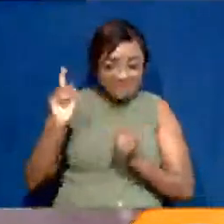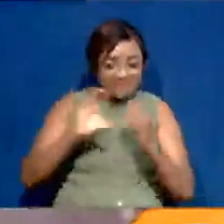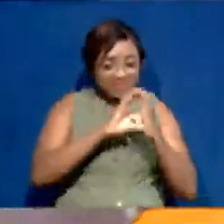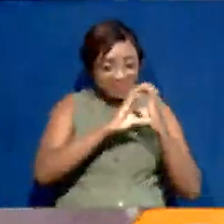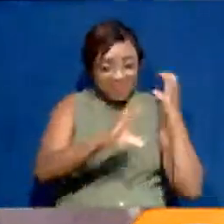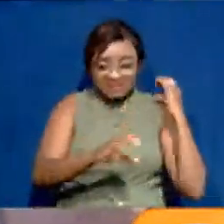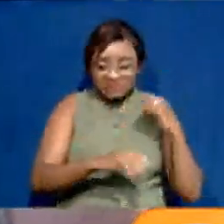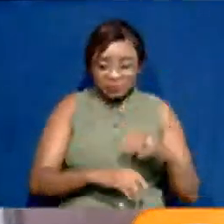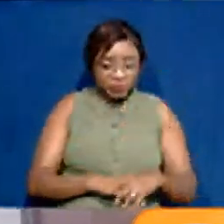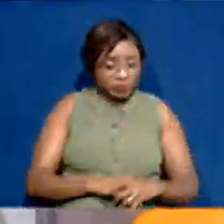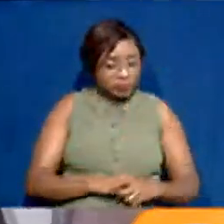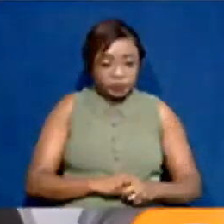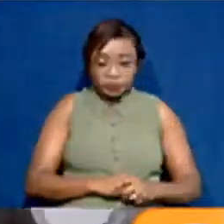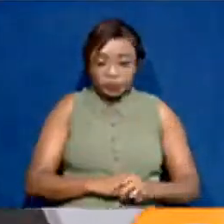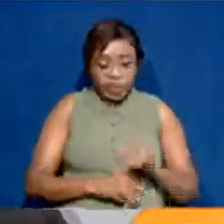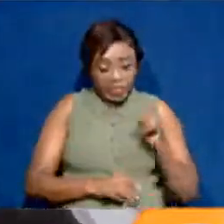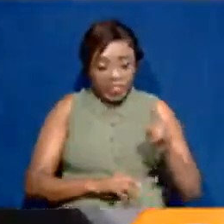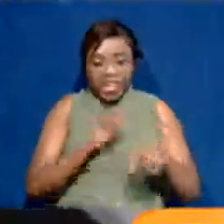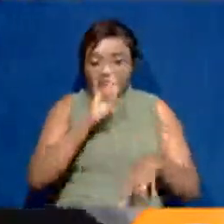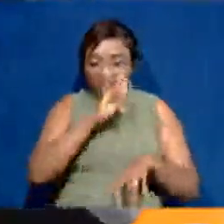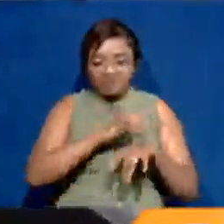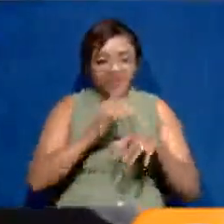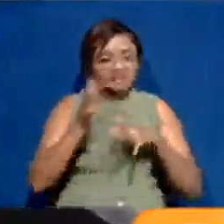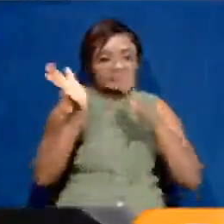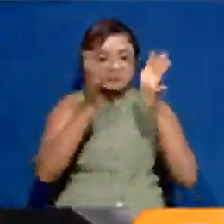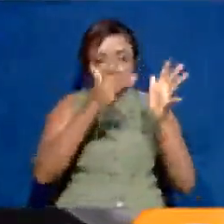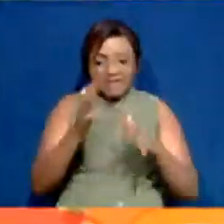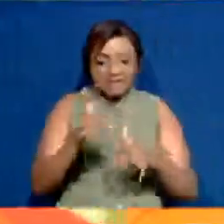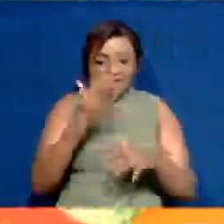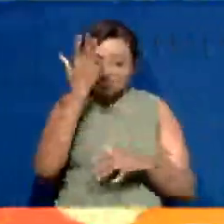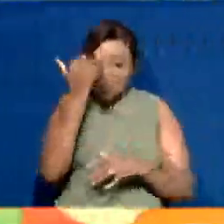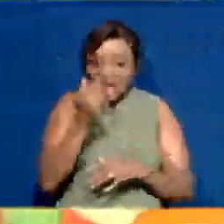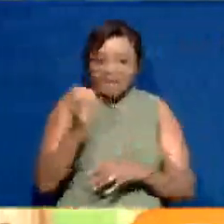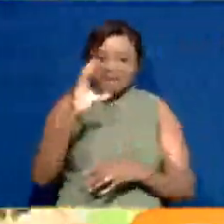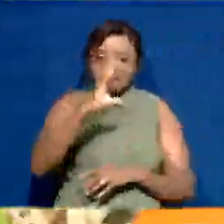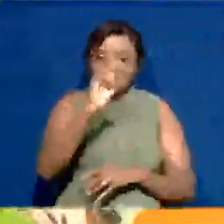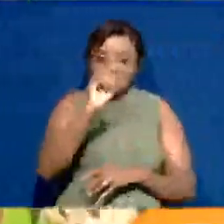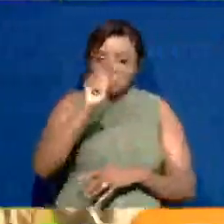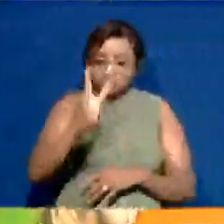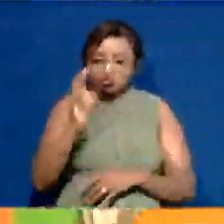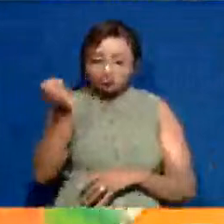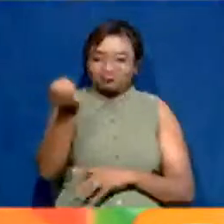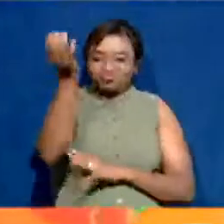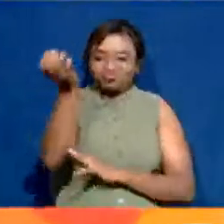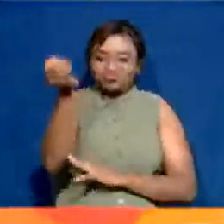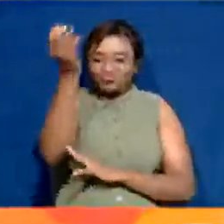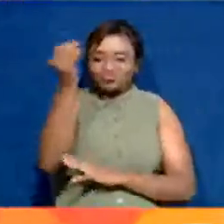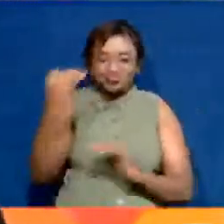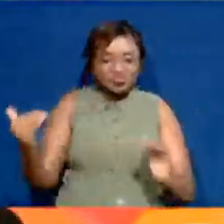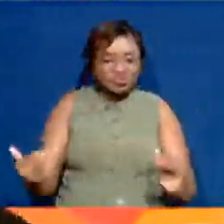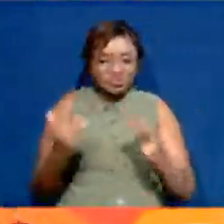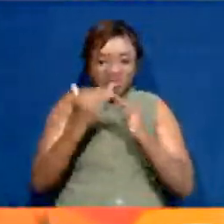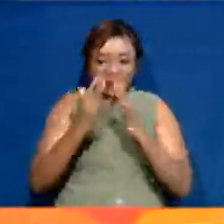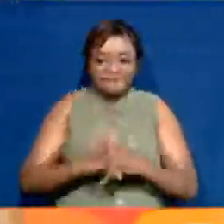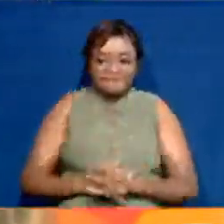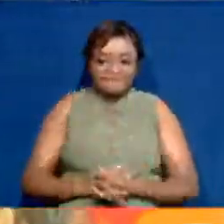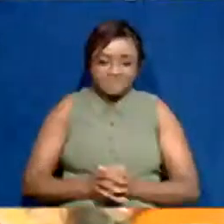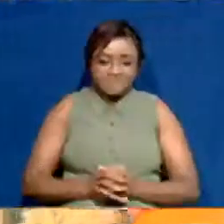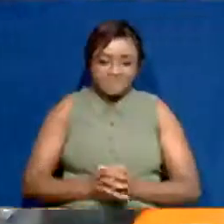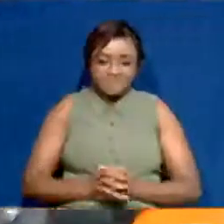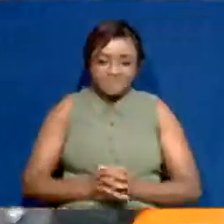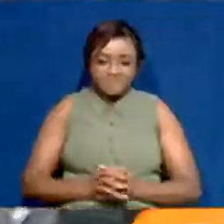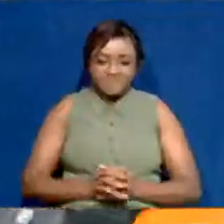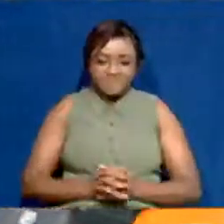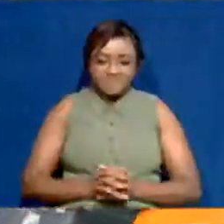is one of the main sources of climate damaging CO2 emissions due to the use of fossil fuels for vehicle propulsion